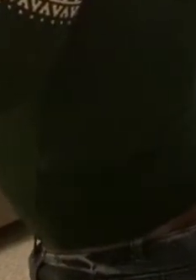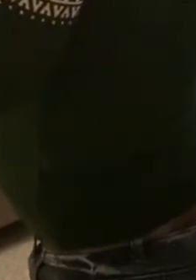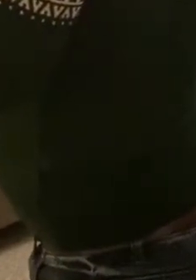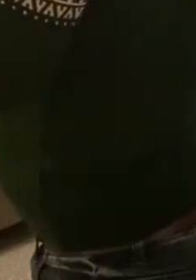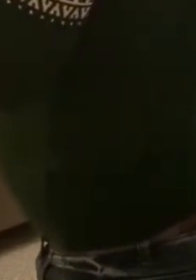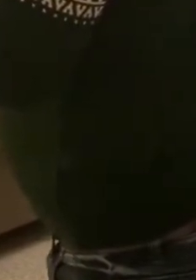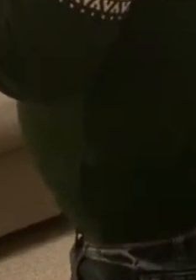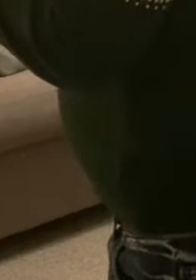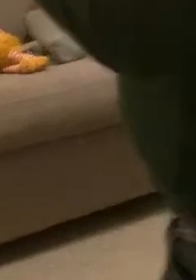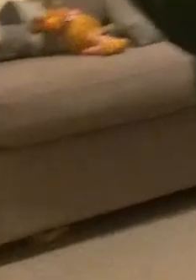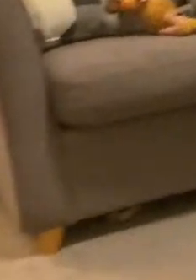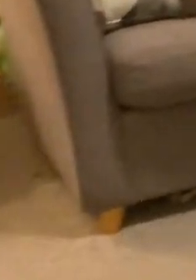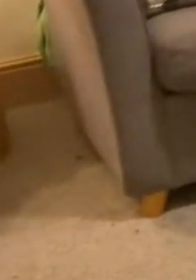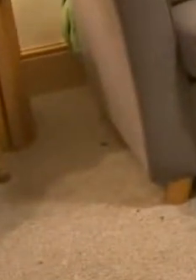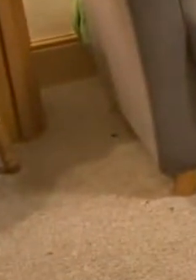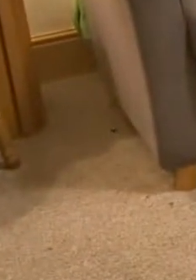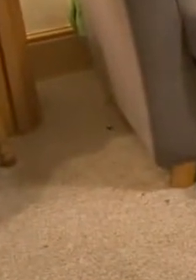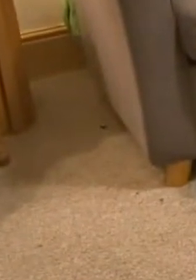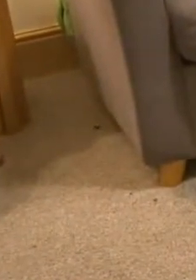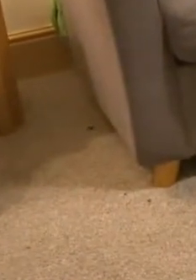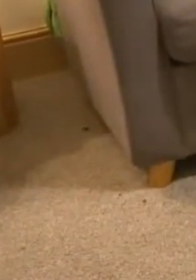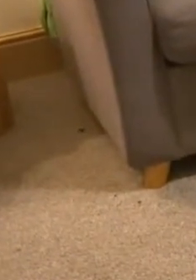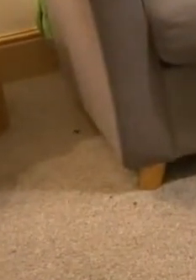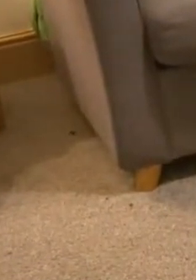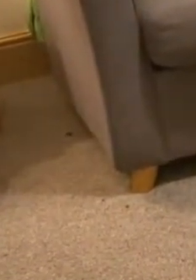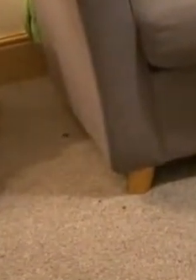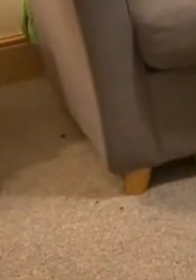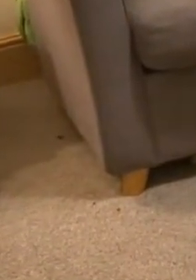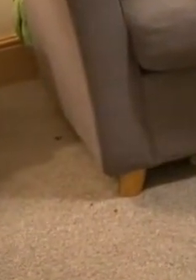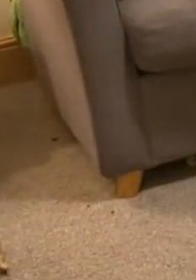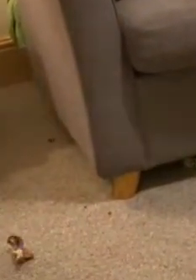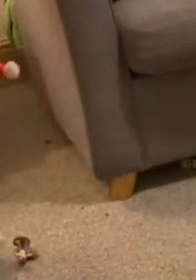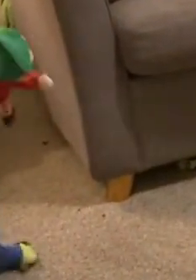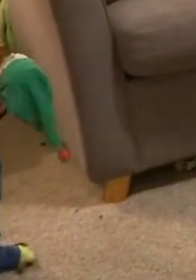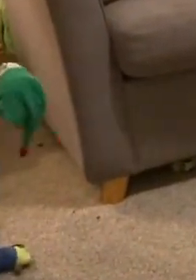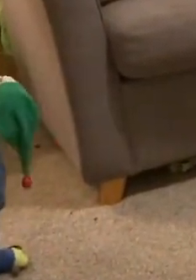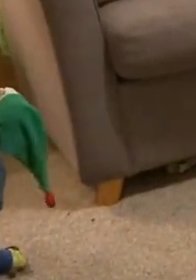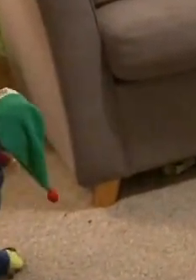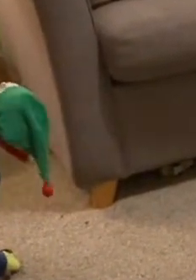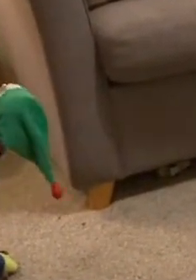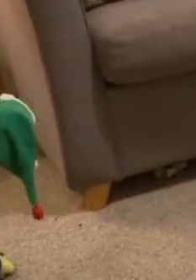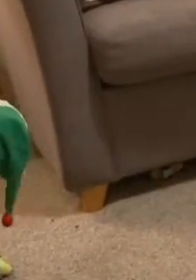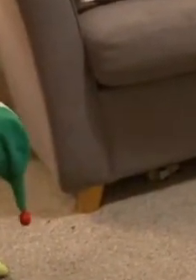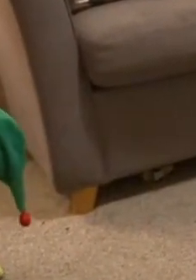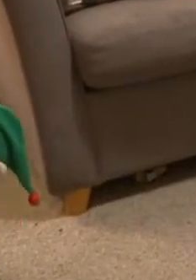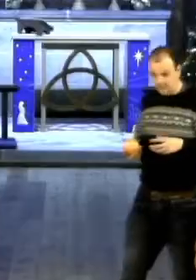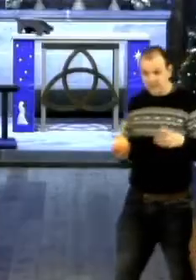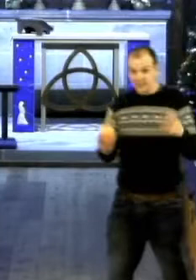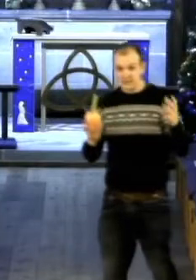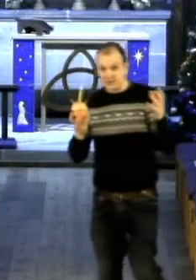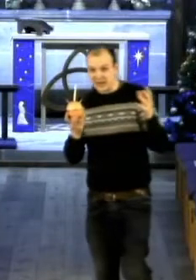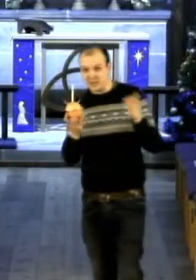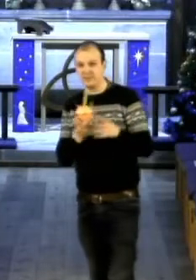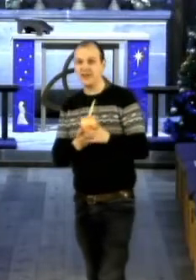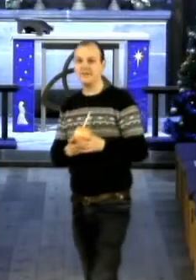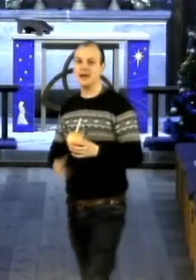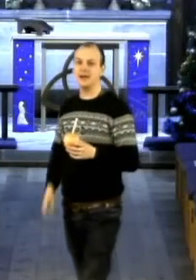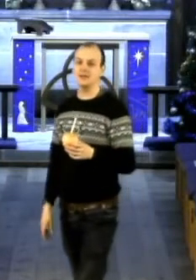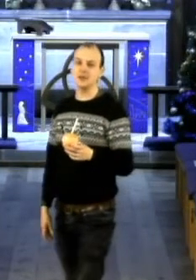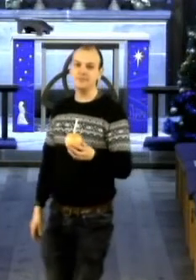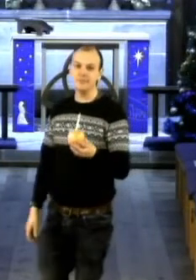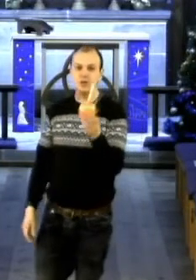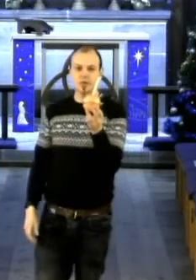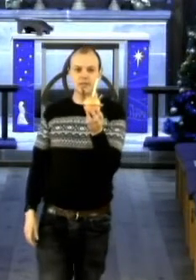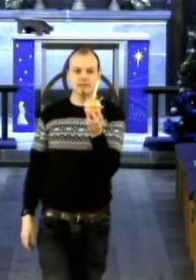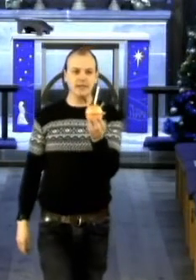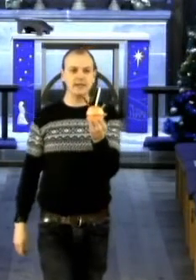A fan. What have you found, Luca? A fan. A balloon. So now we've found that